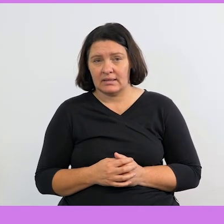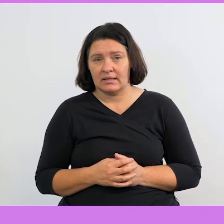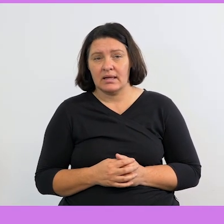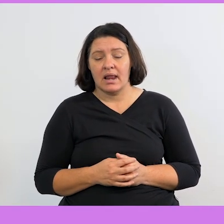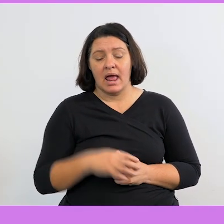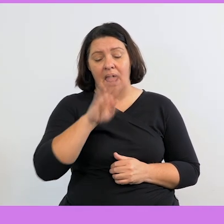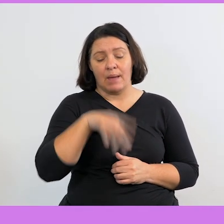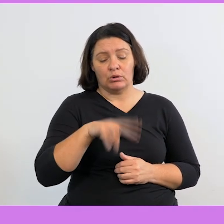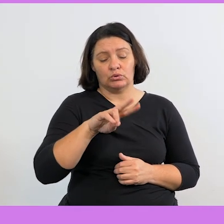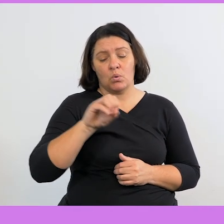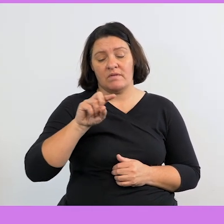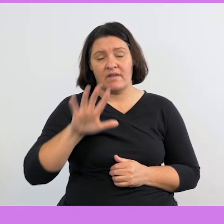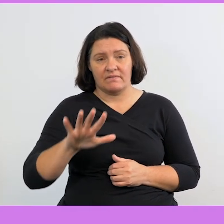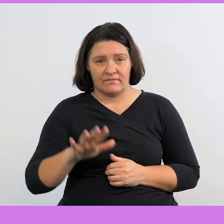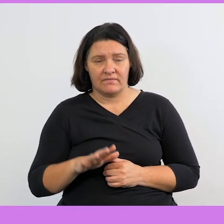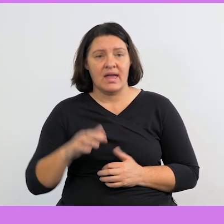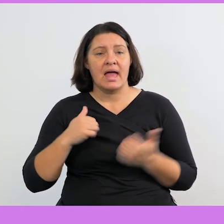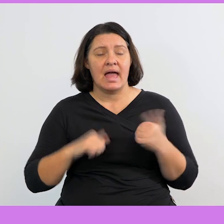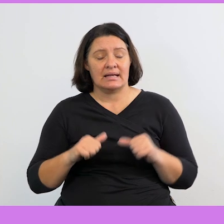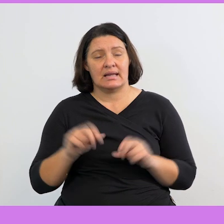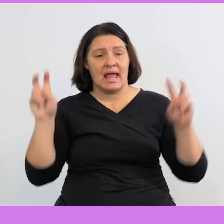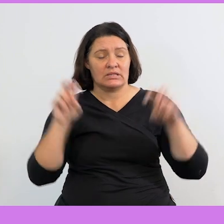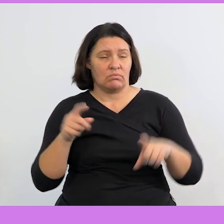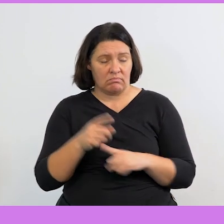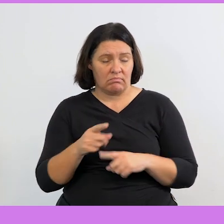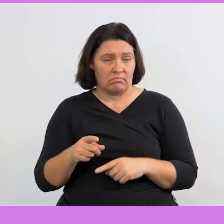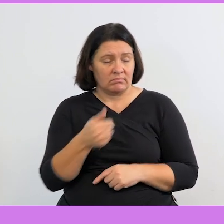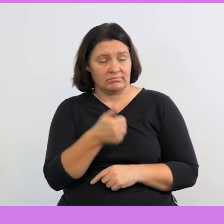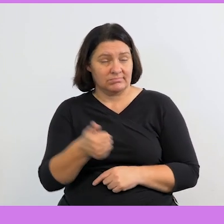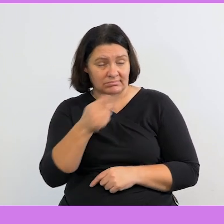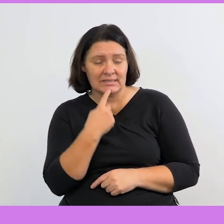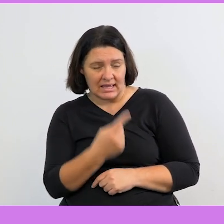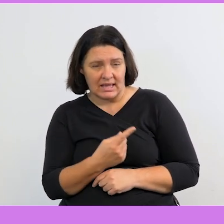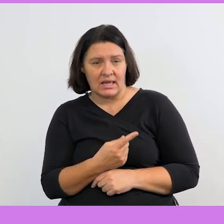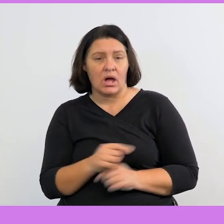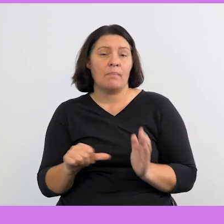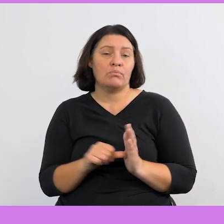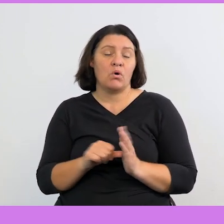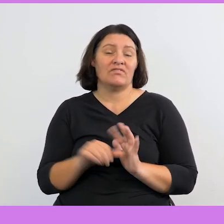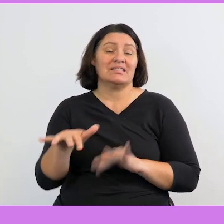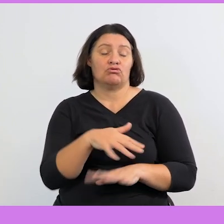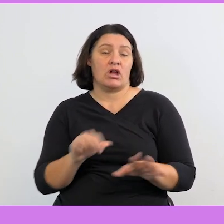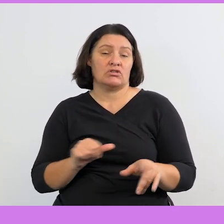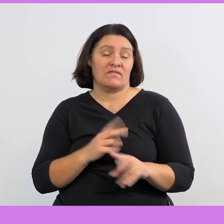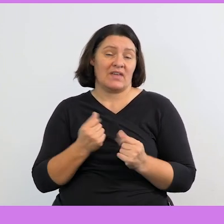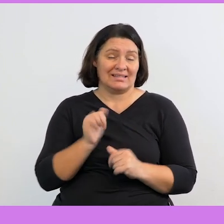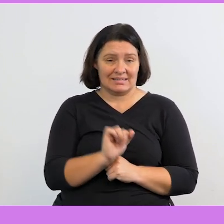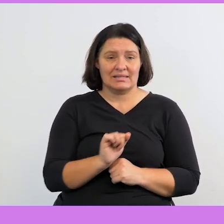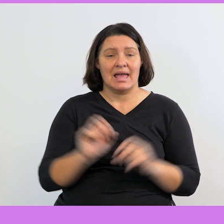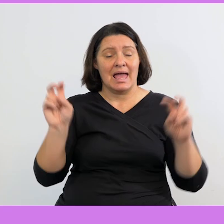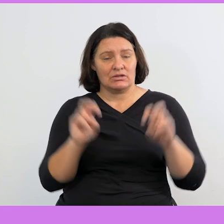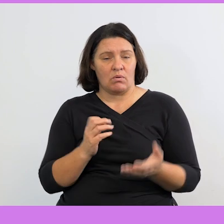the following. In April 2015, the acting head of Eskom suggested that to improve its financial